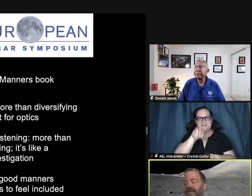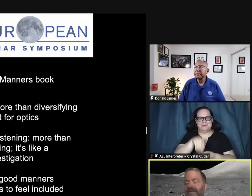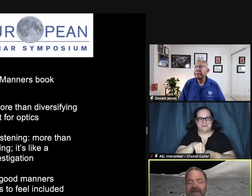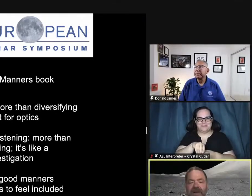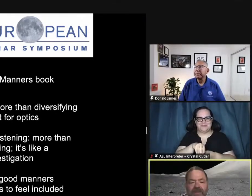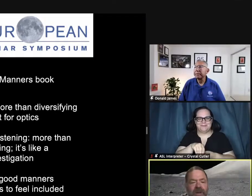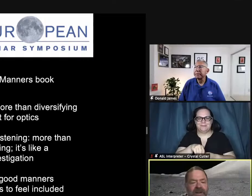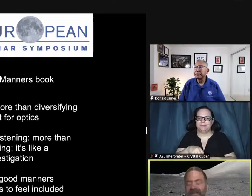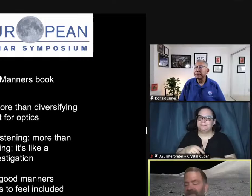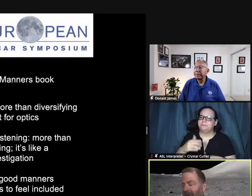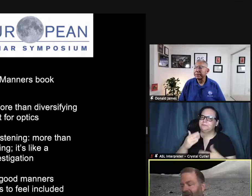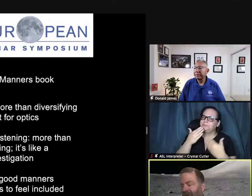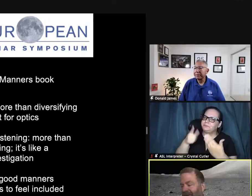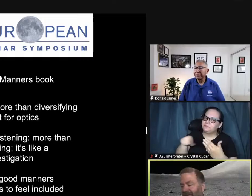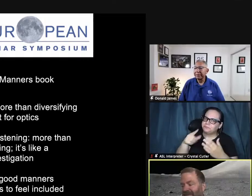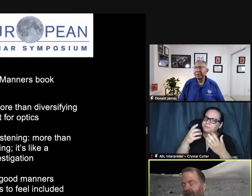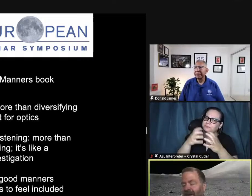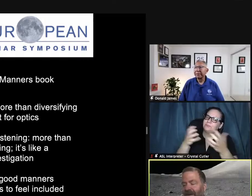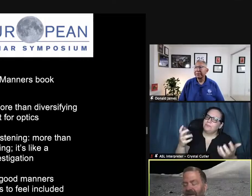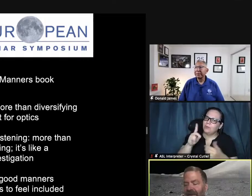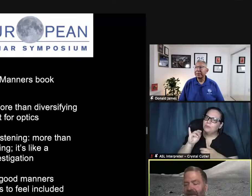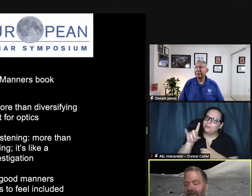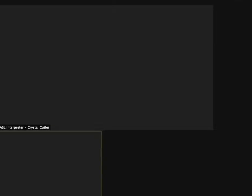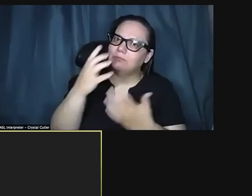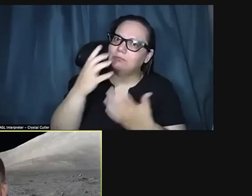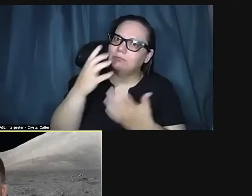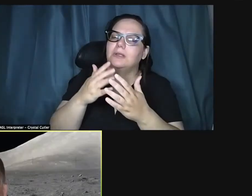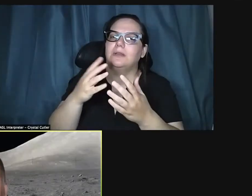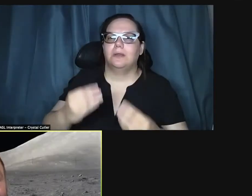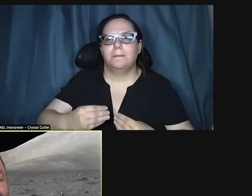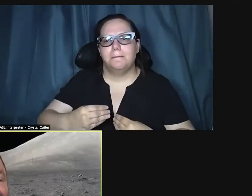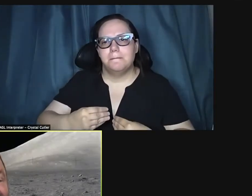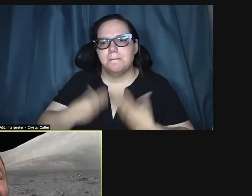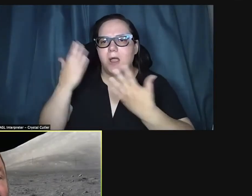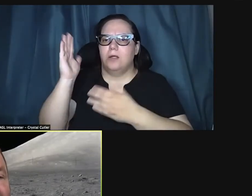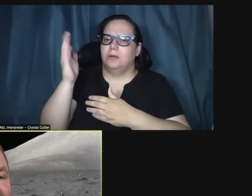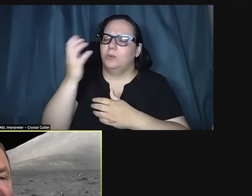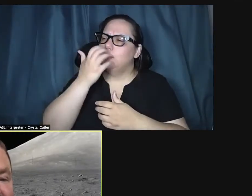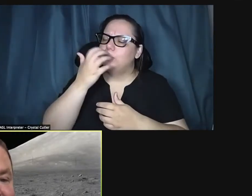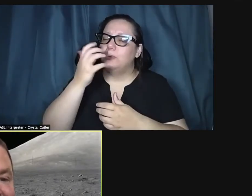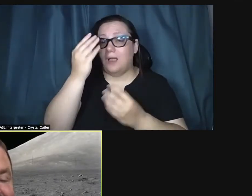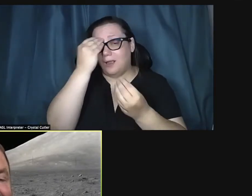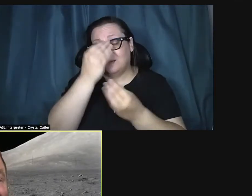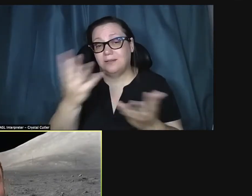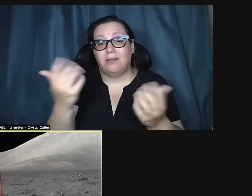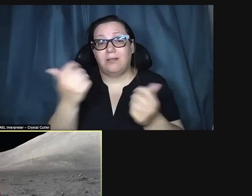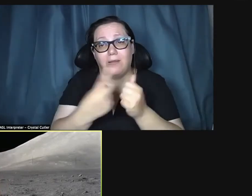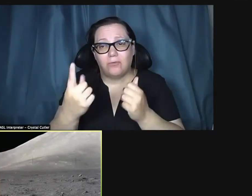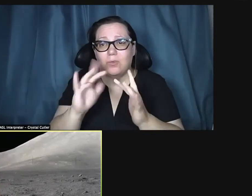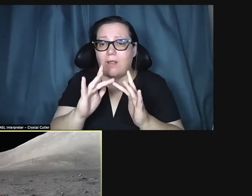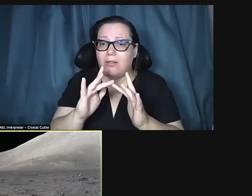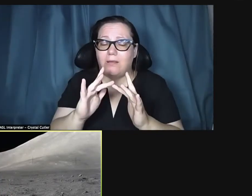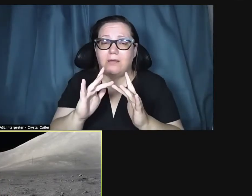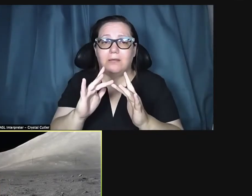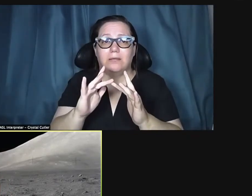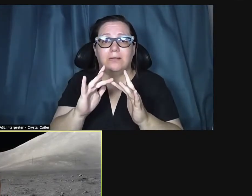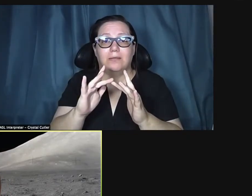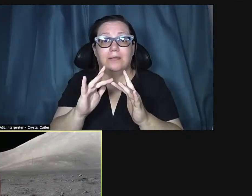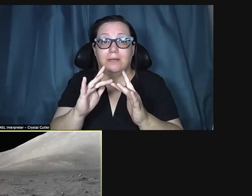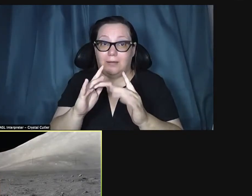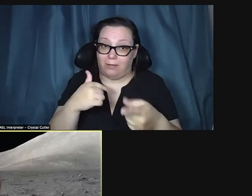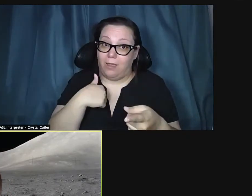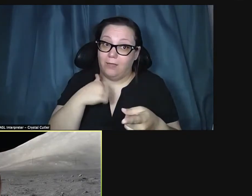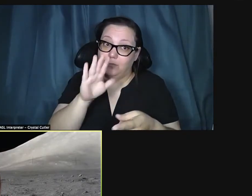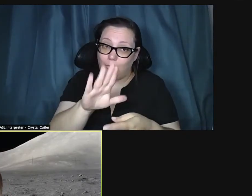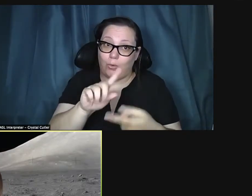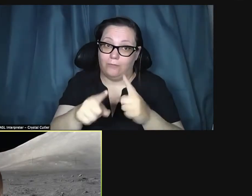much, Donald. What an inspiring talk. And I can tell everyone online, having been your friend,